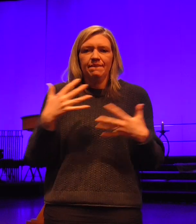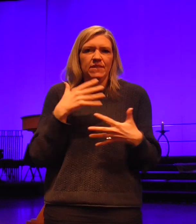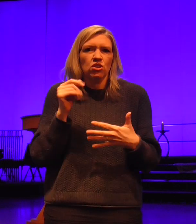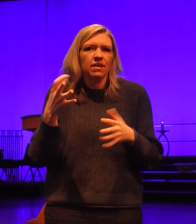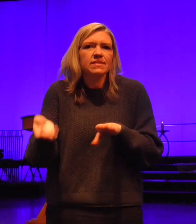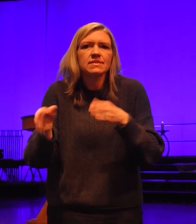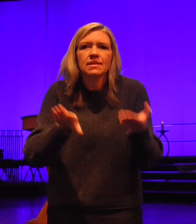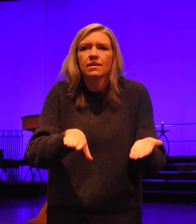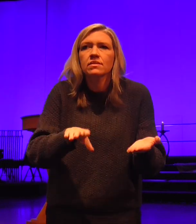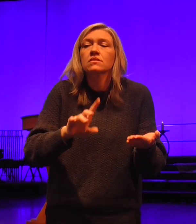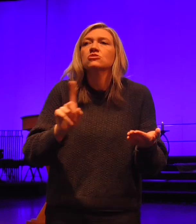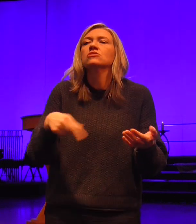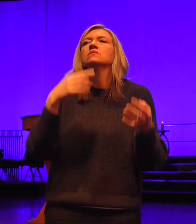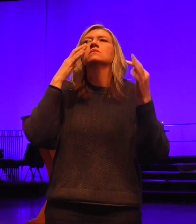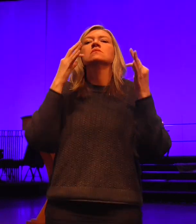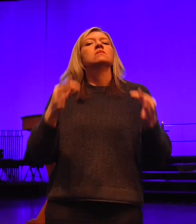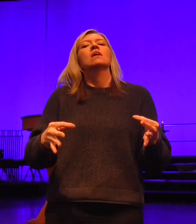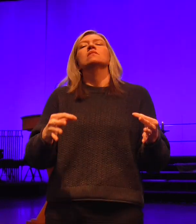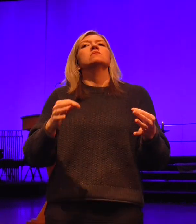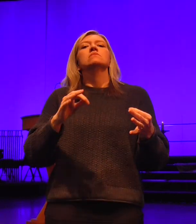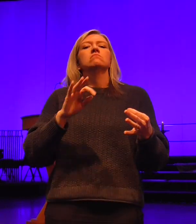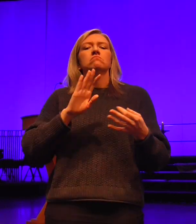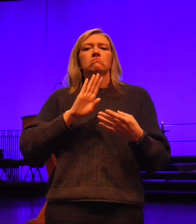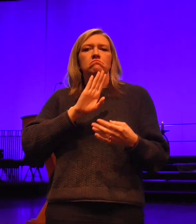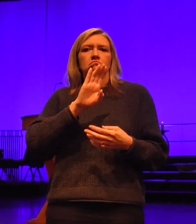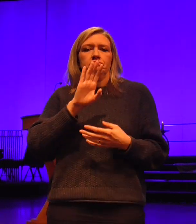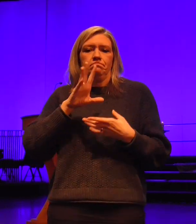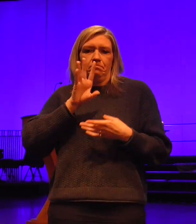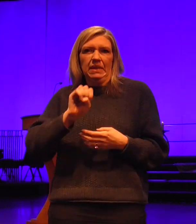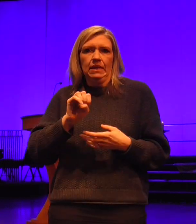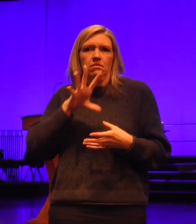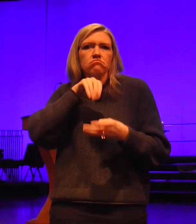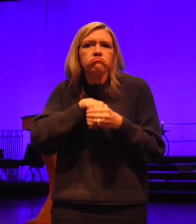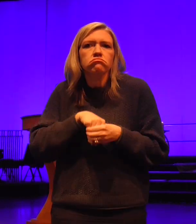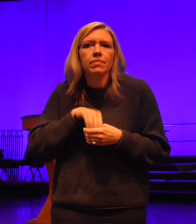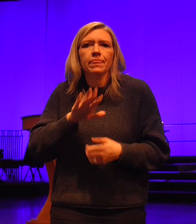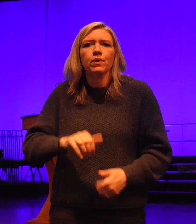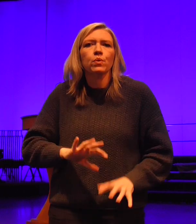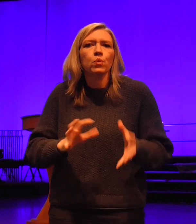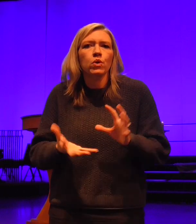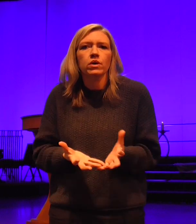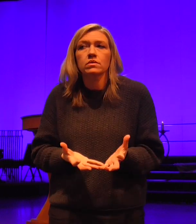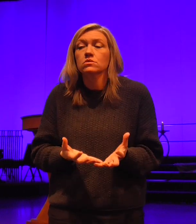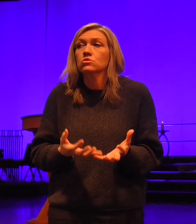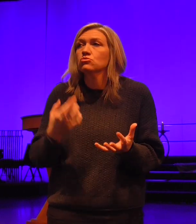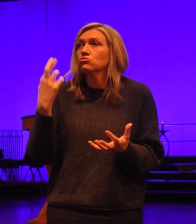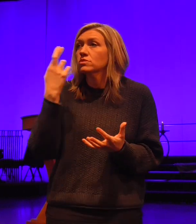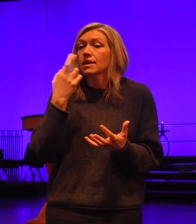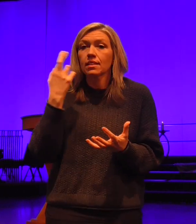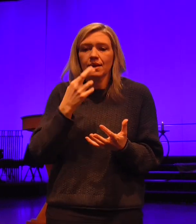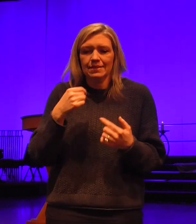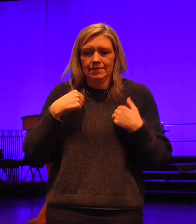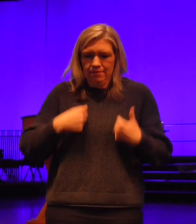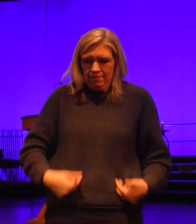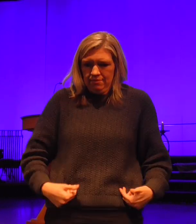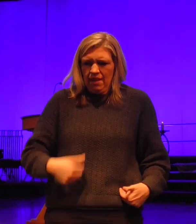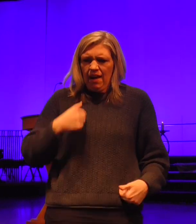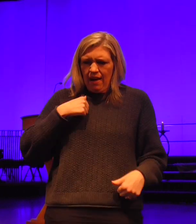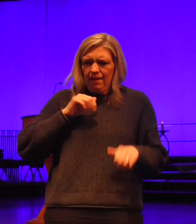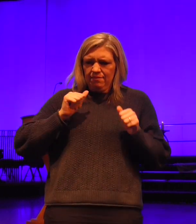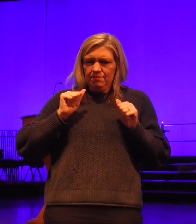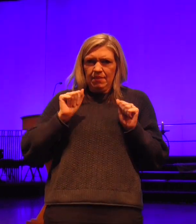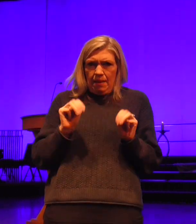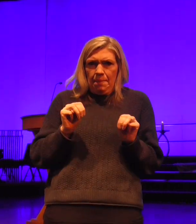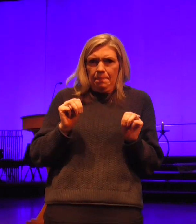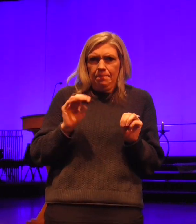decided to be cause in their world because they now realized that they were their world. They were no